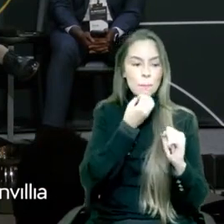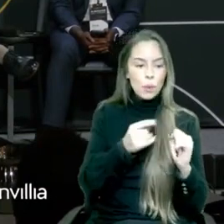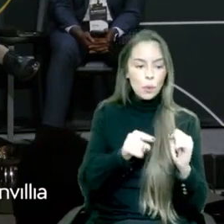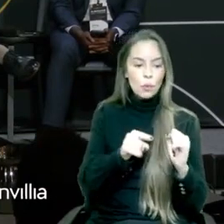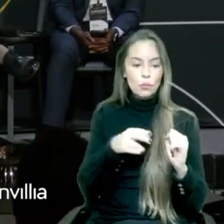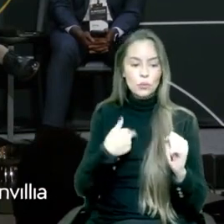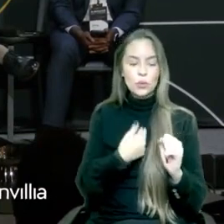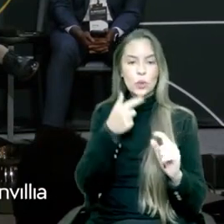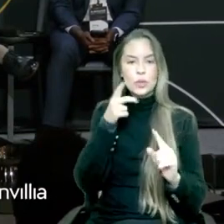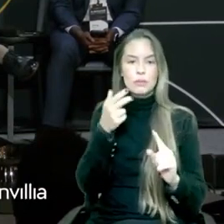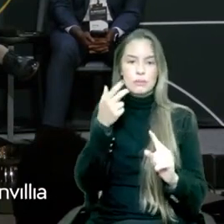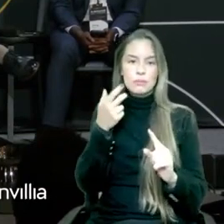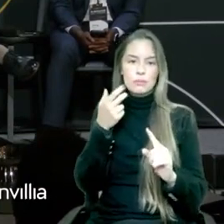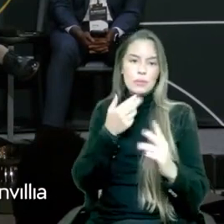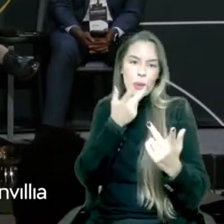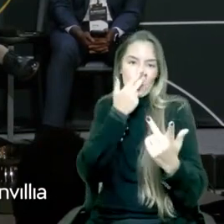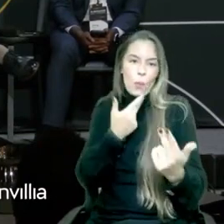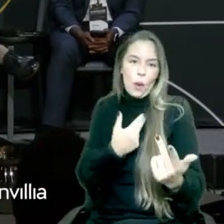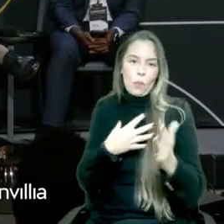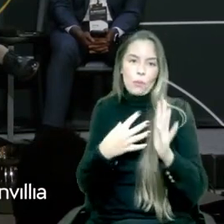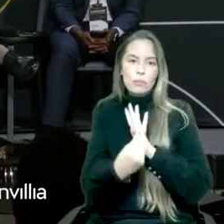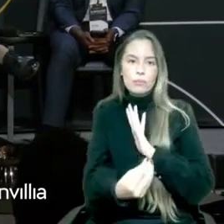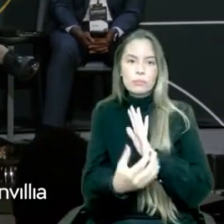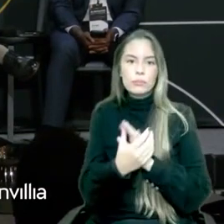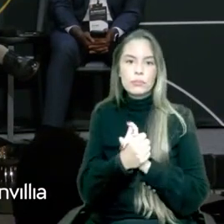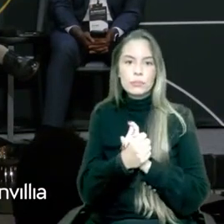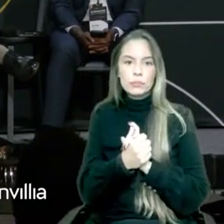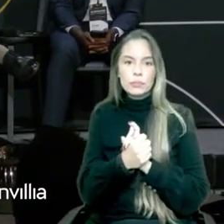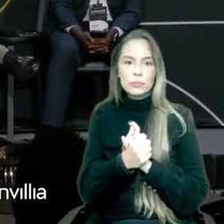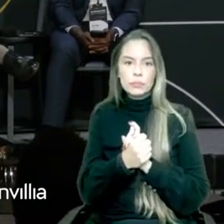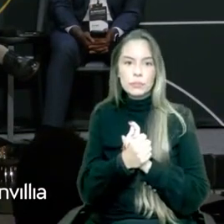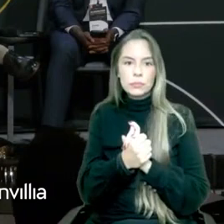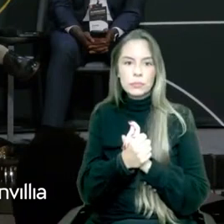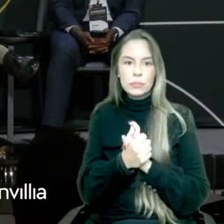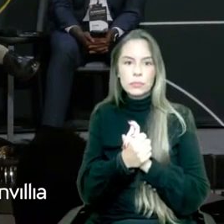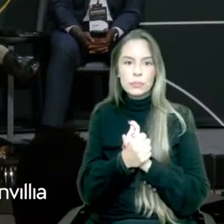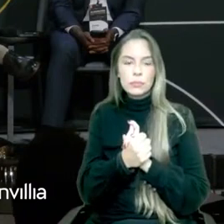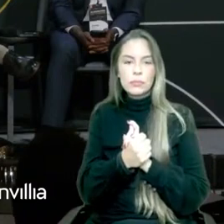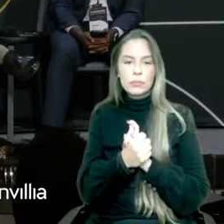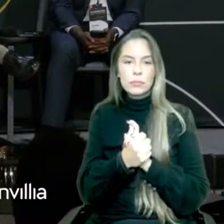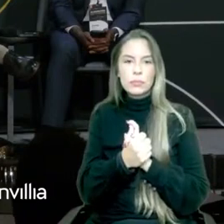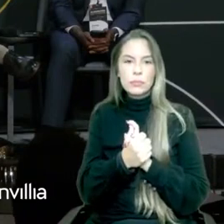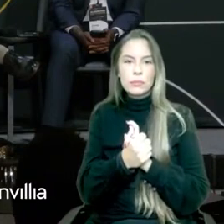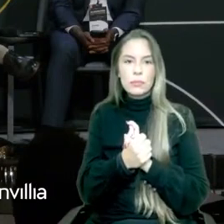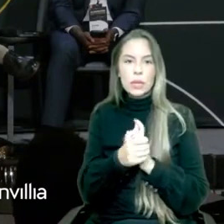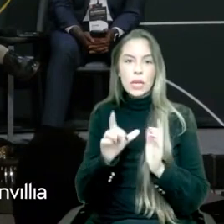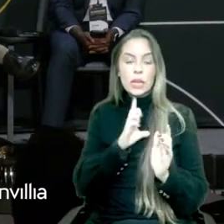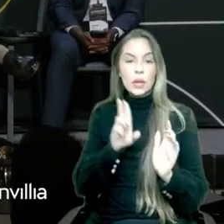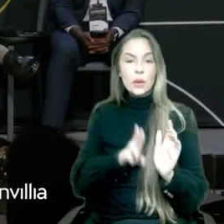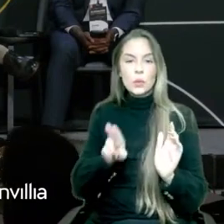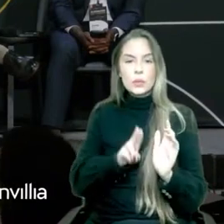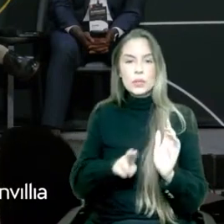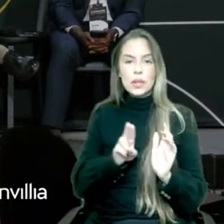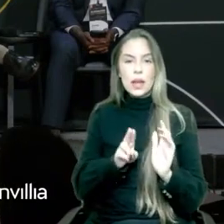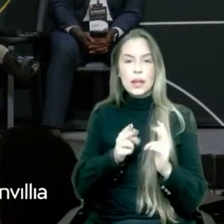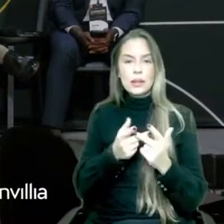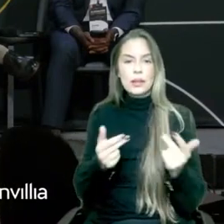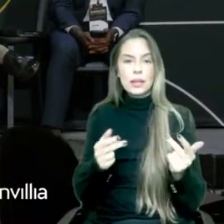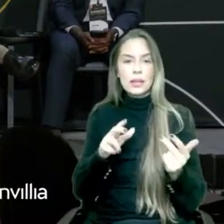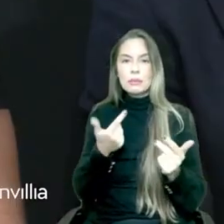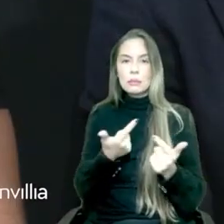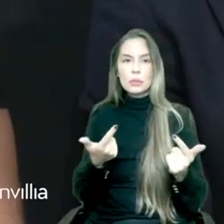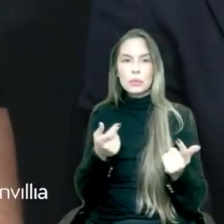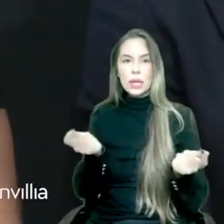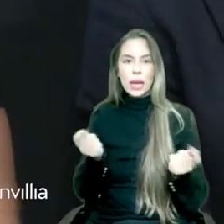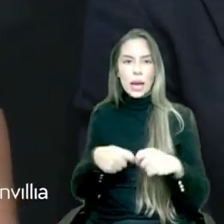thank you. I'm going to the Andreas point, shallowness. We are using things that sometimes we cannot explain, and we are